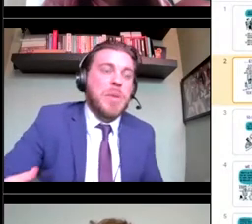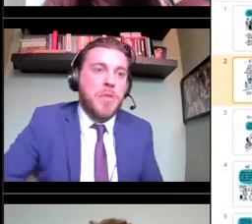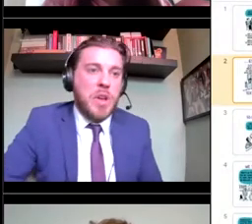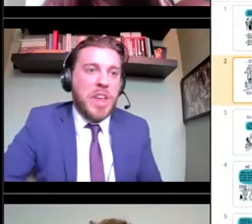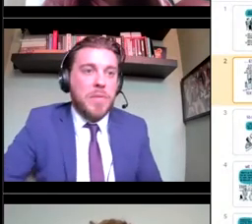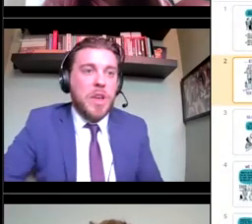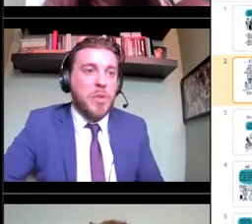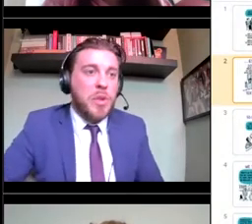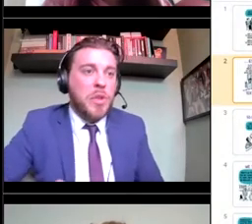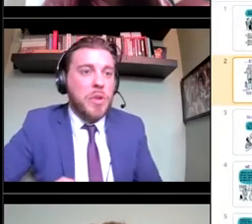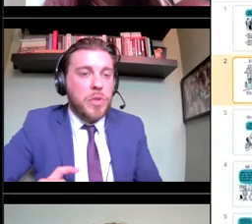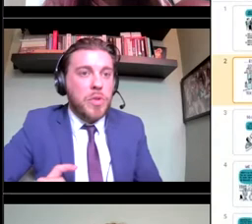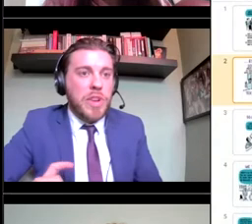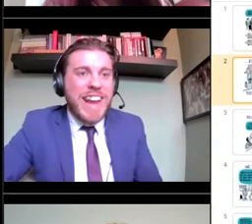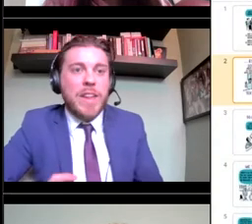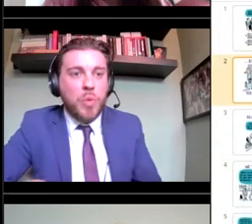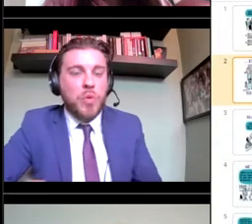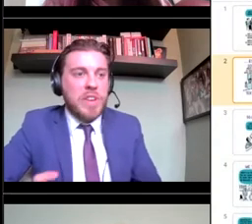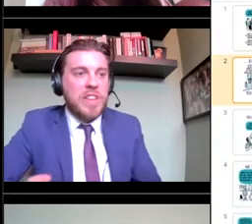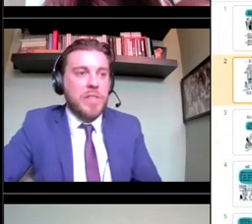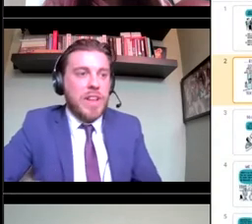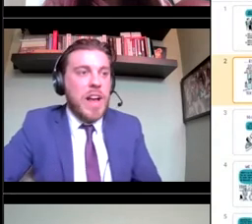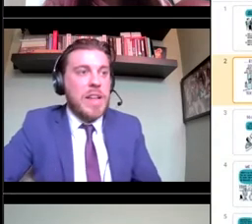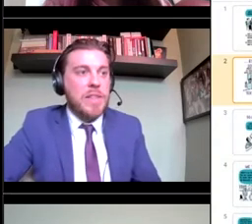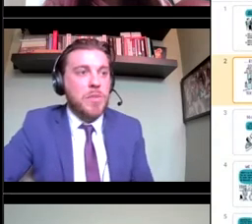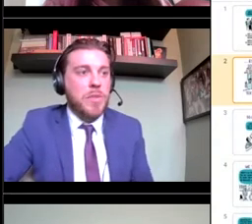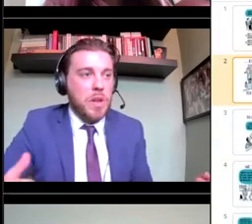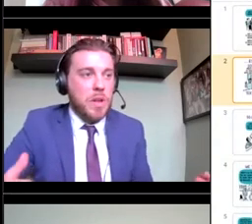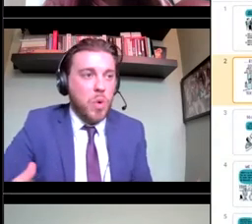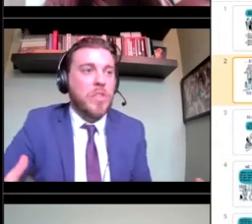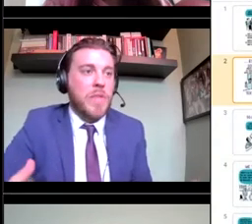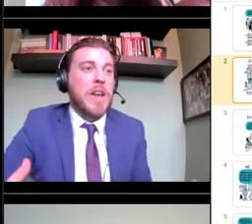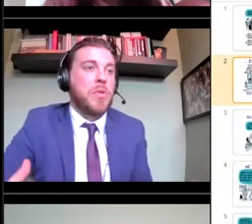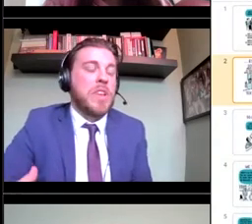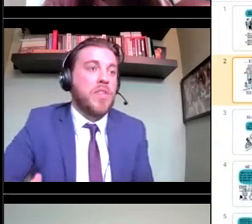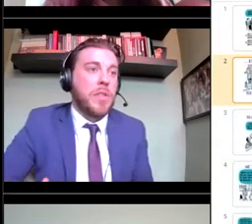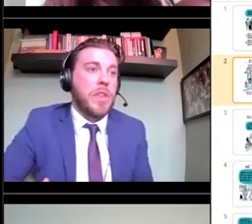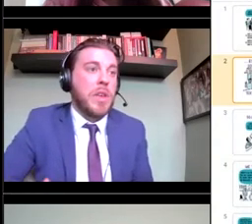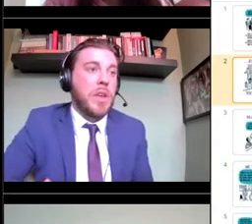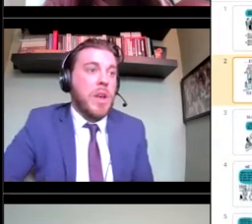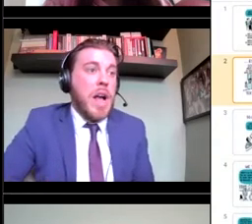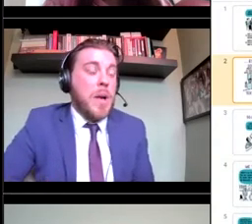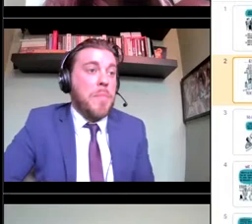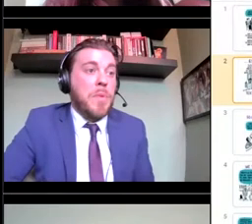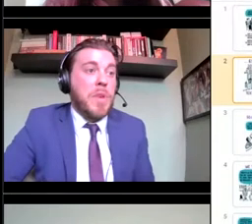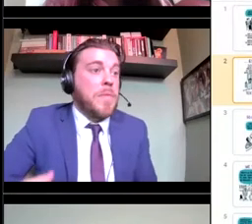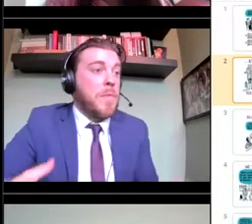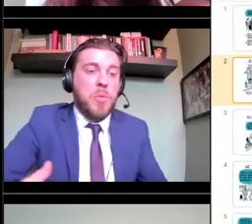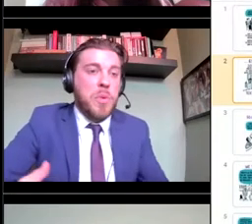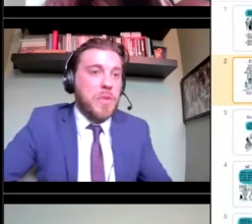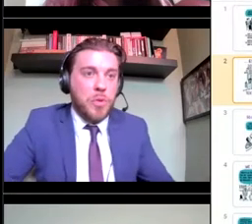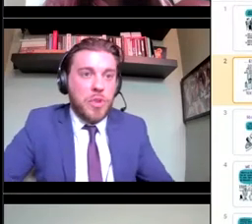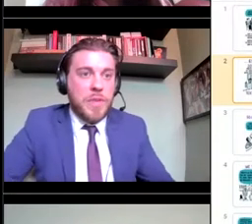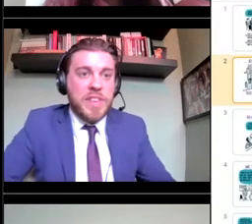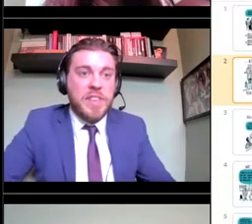deliberately provocative. So there are anecdotal reasons like that. In terms of the quantifiable reasons, I think involvement